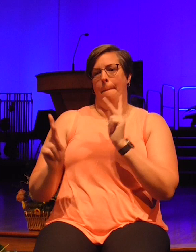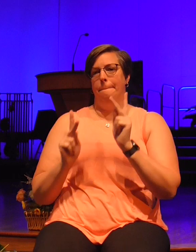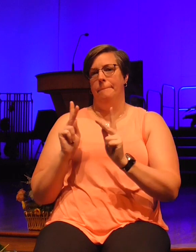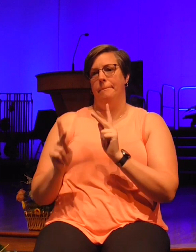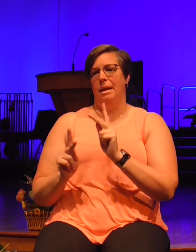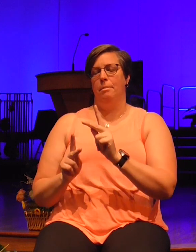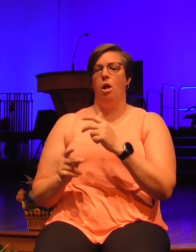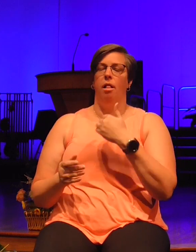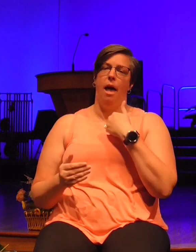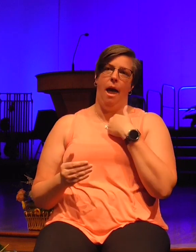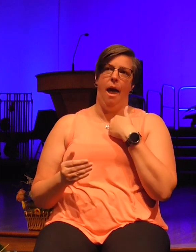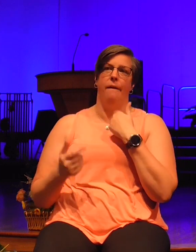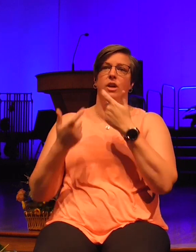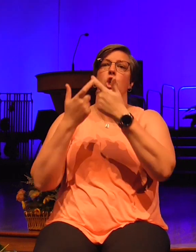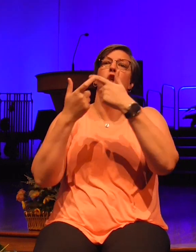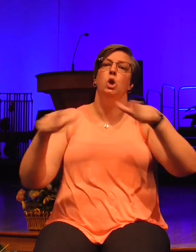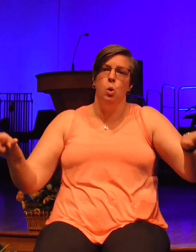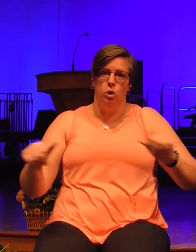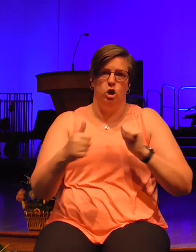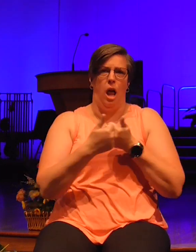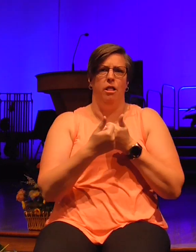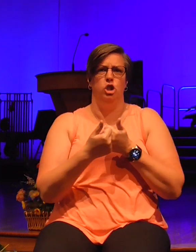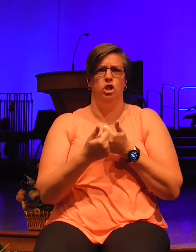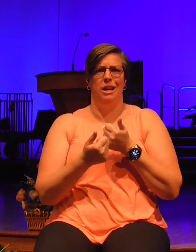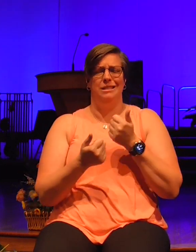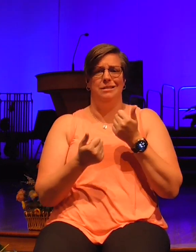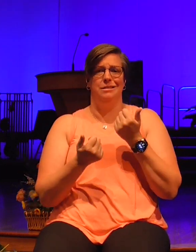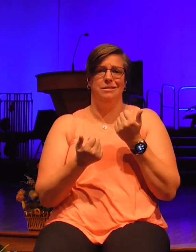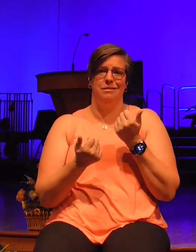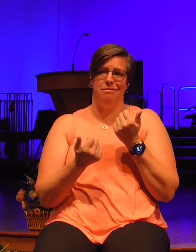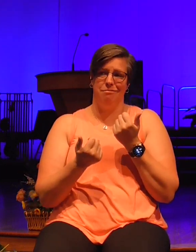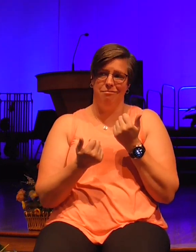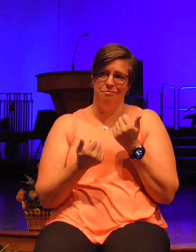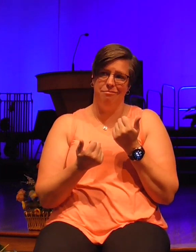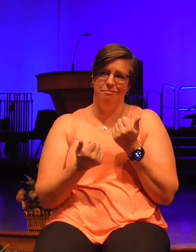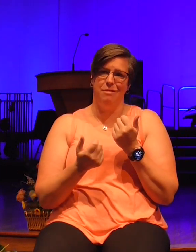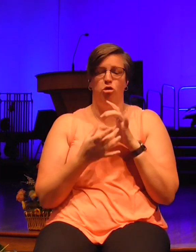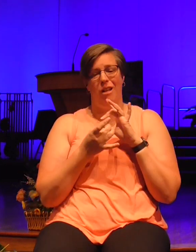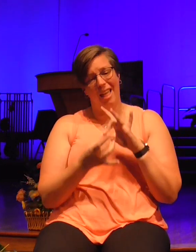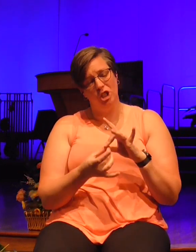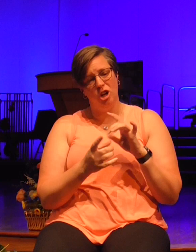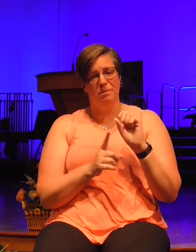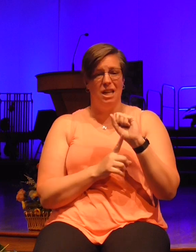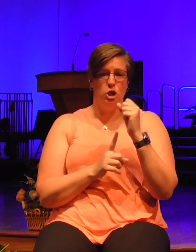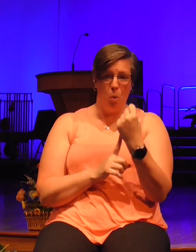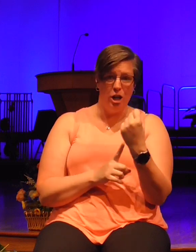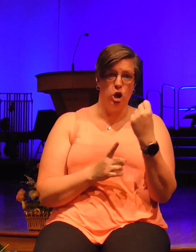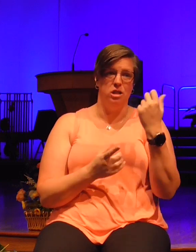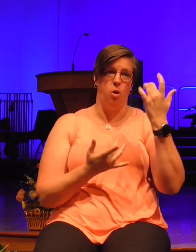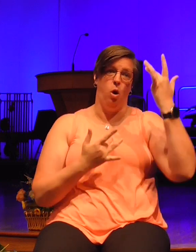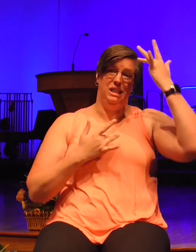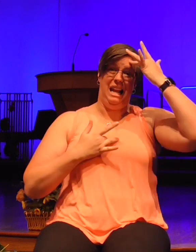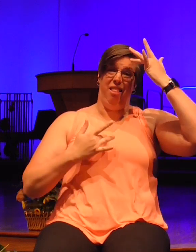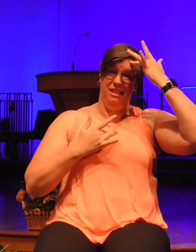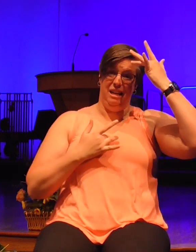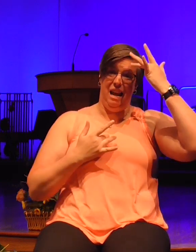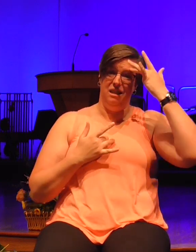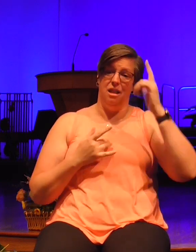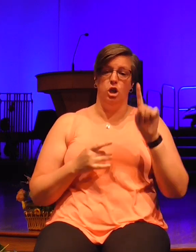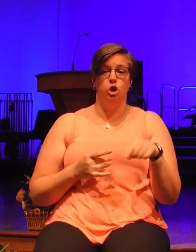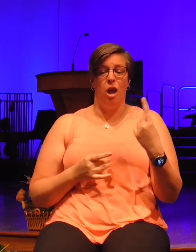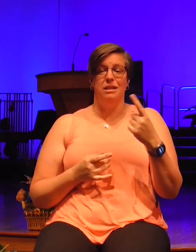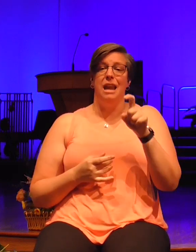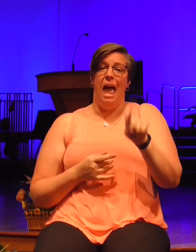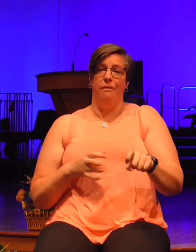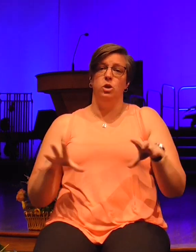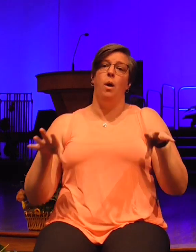physical diagnoses or relationships or situations that they just have to accept. This is what's so.